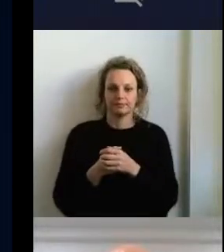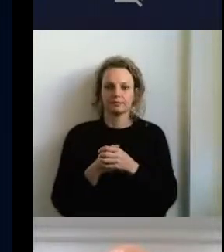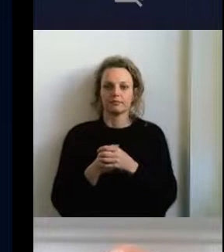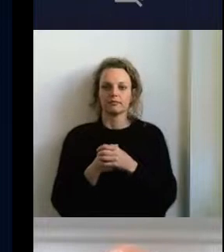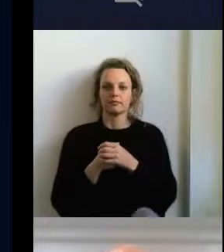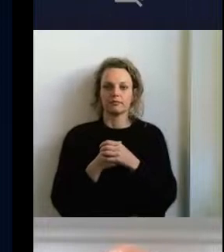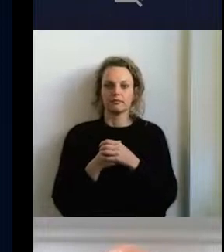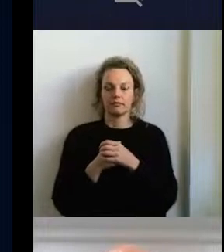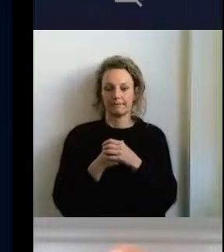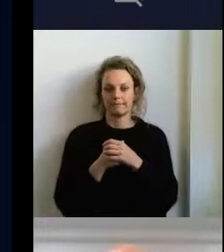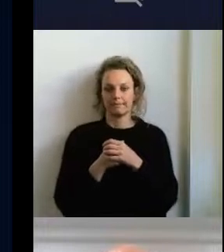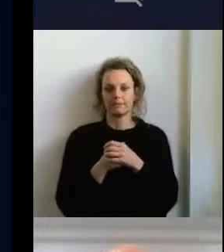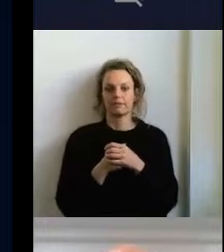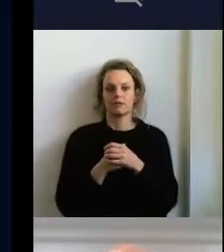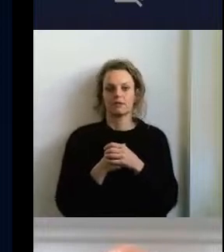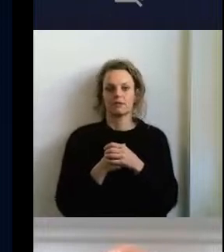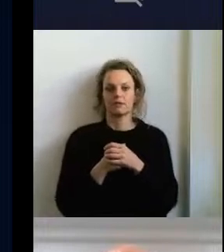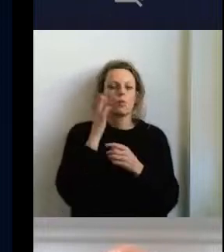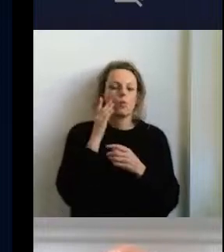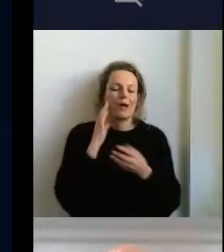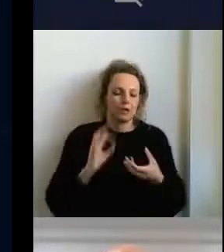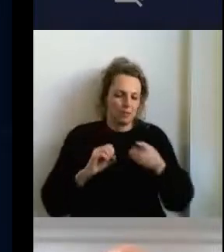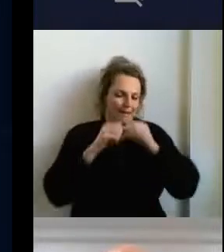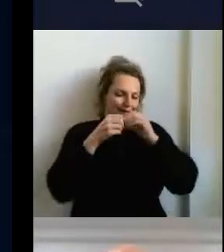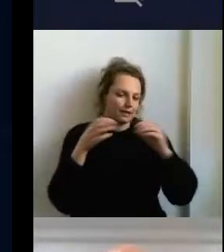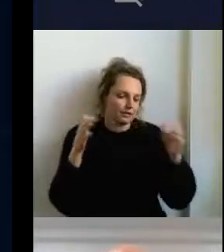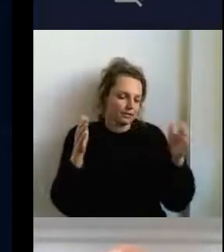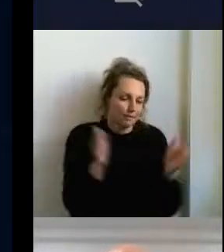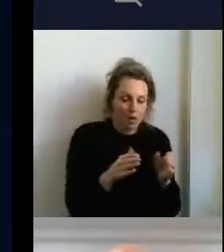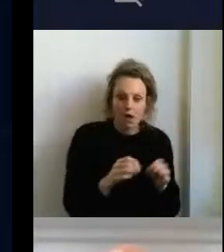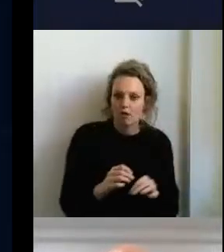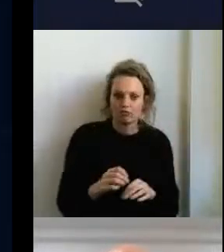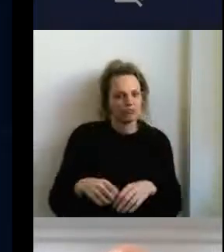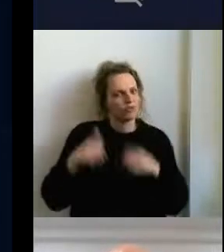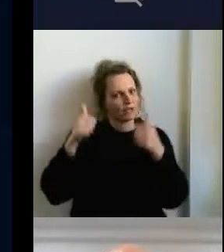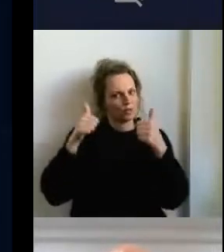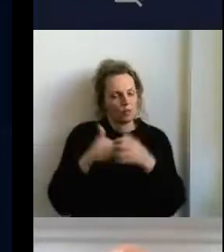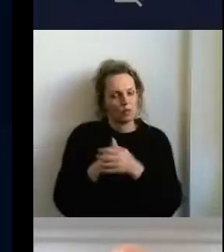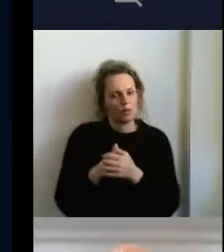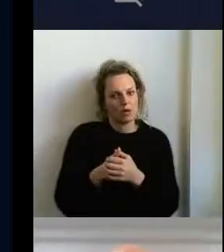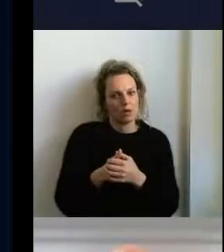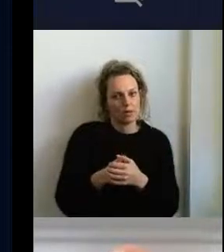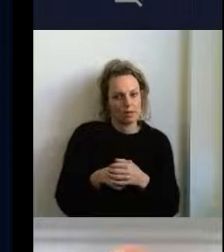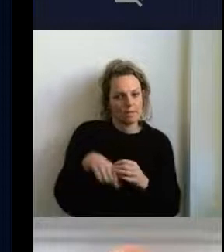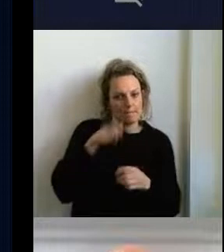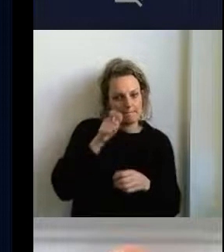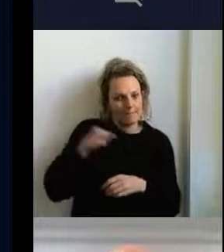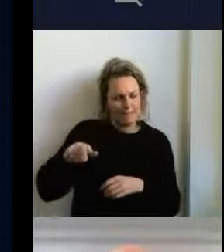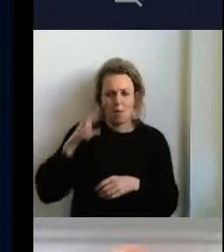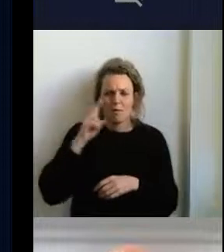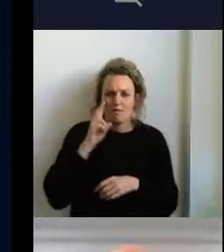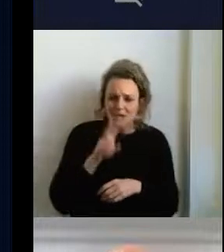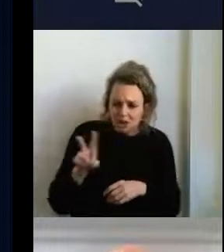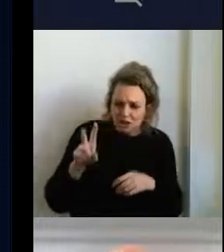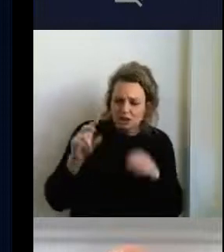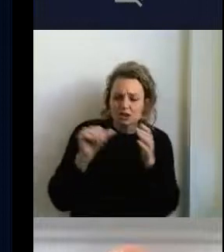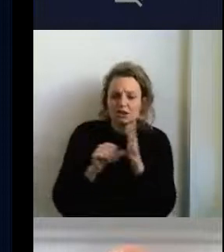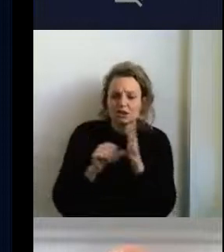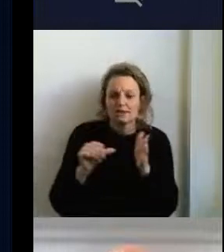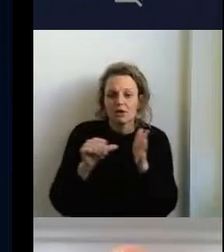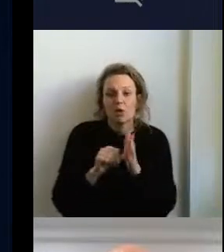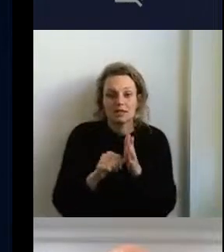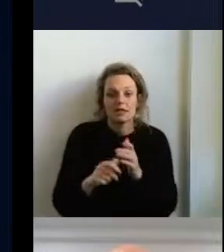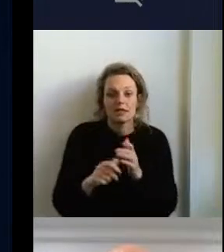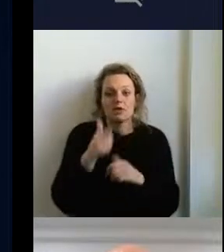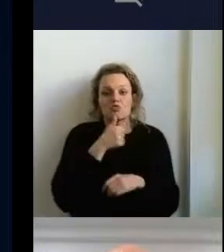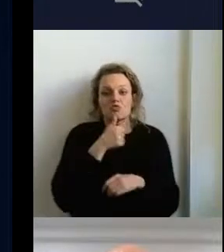make it smaller. It's really, really cool. And for people with low vision, sometimes this is a nice way to use this with magnifier,